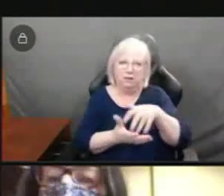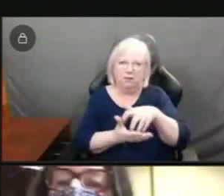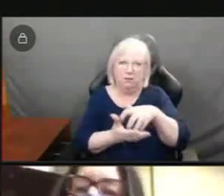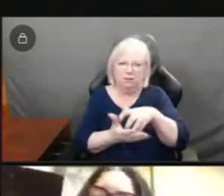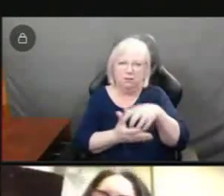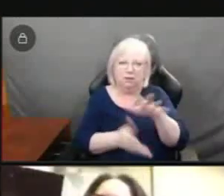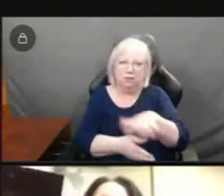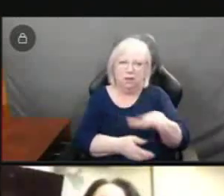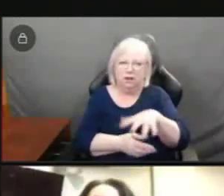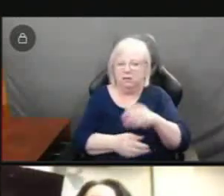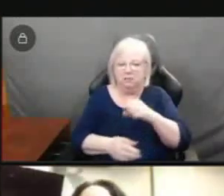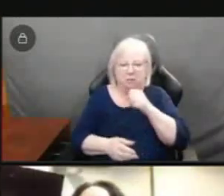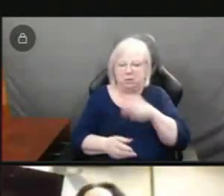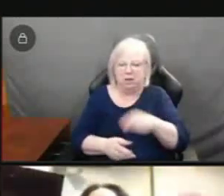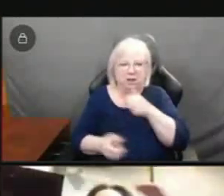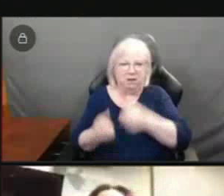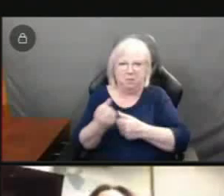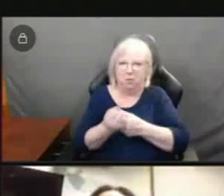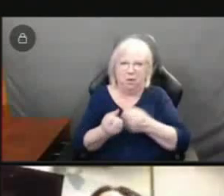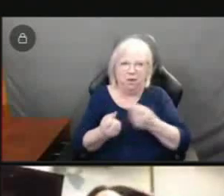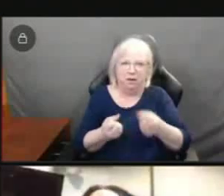So I'm not going to be supporting this.